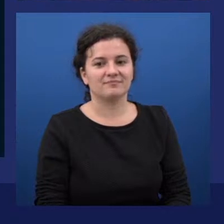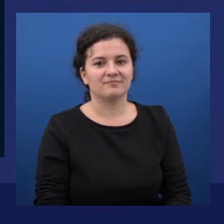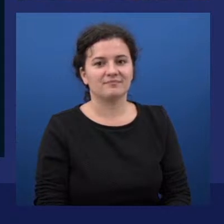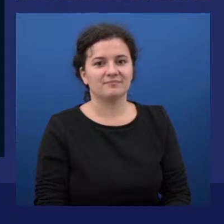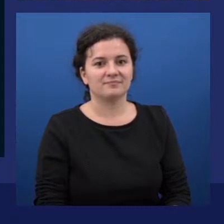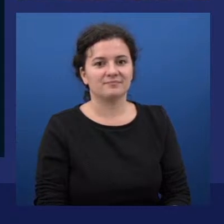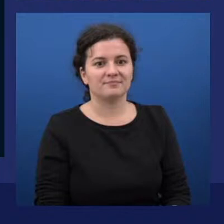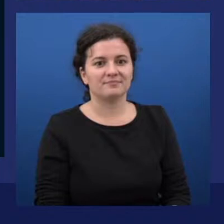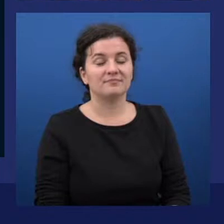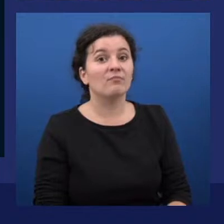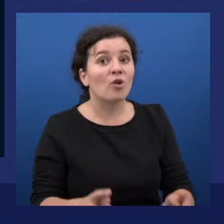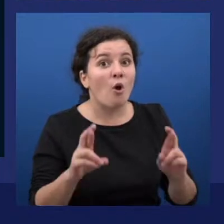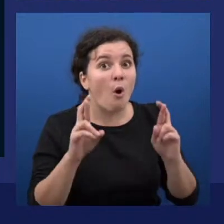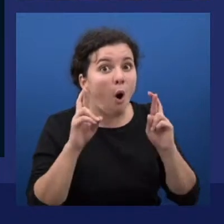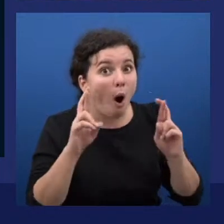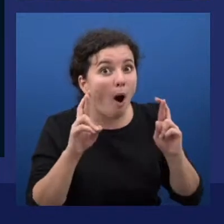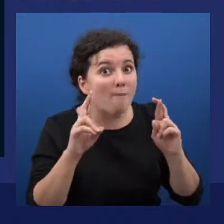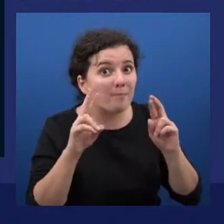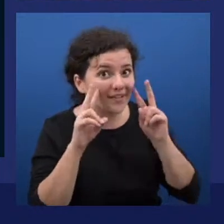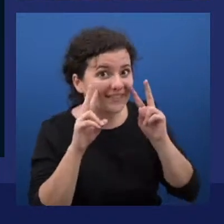Okay, I hope you can see it.